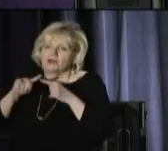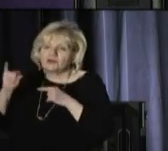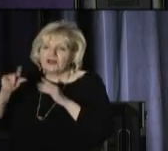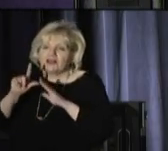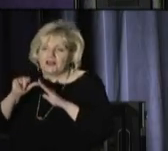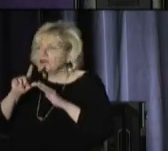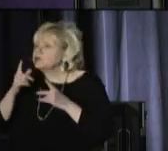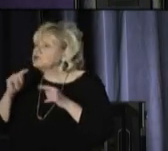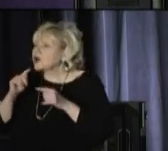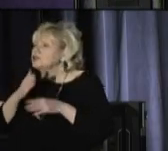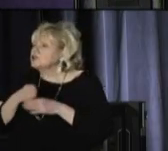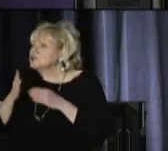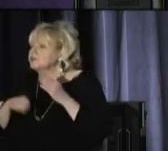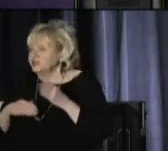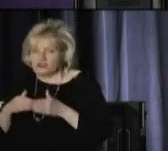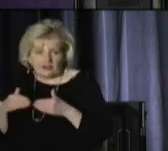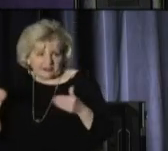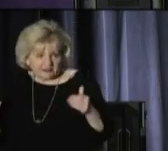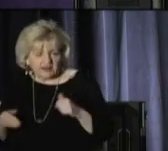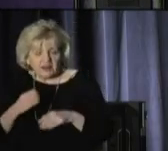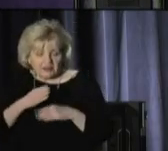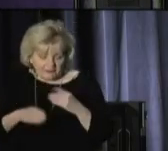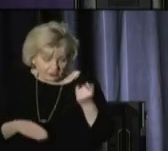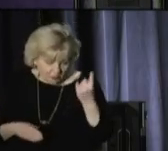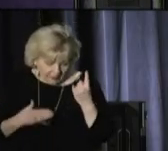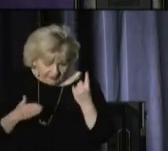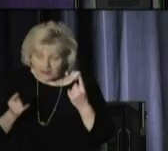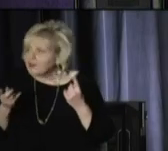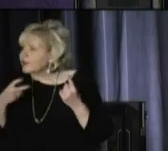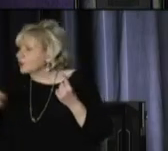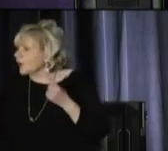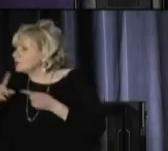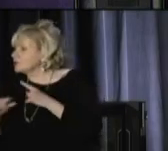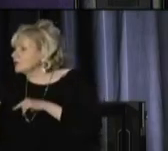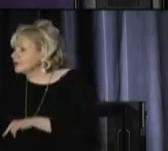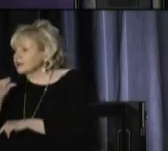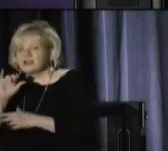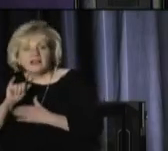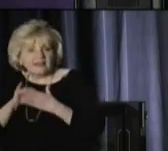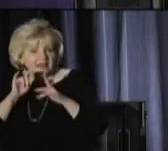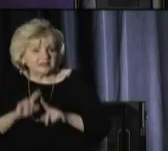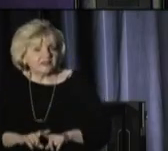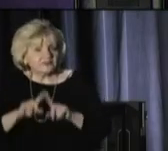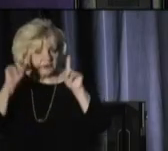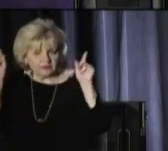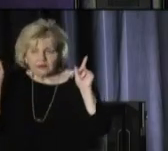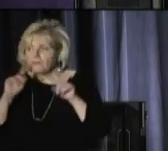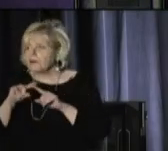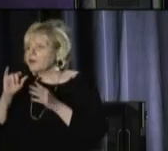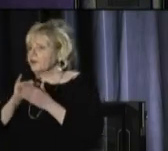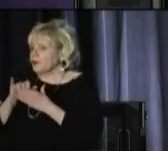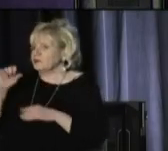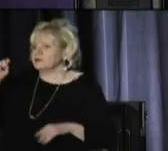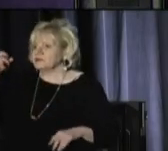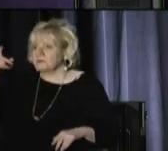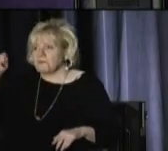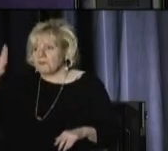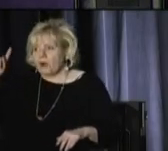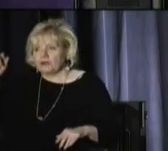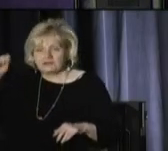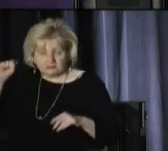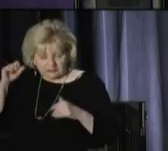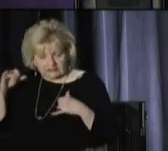you know, finish things, you know, finish one thing and then go on to the next. So that's been different, but those sparks still, you know, come